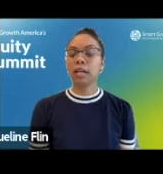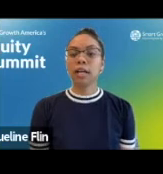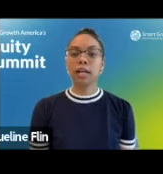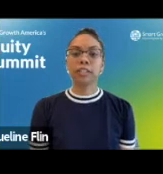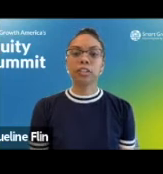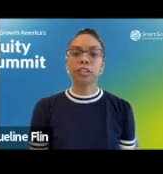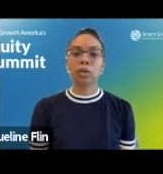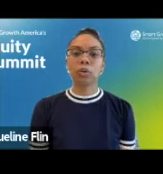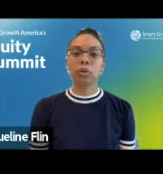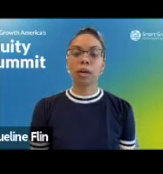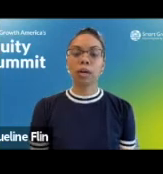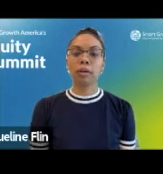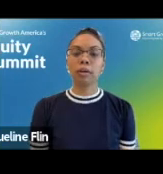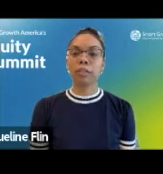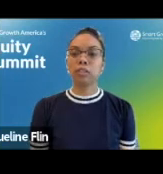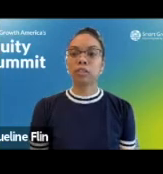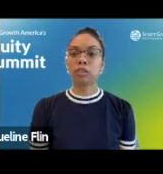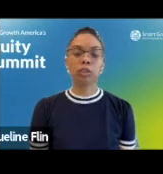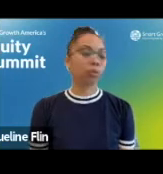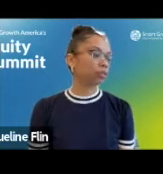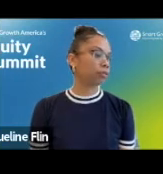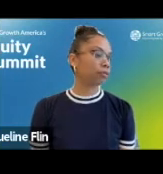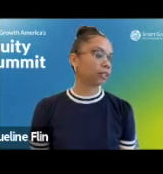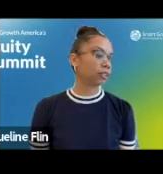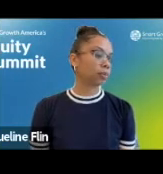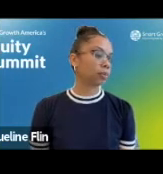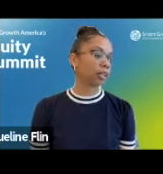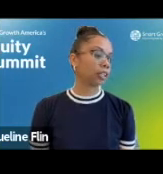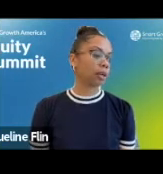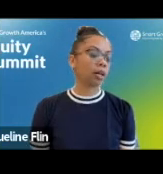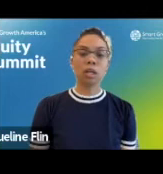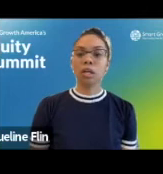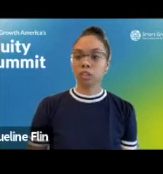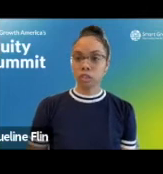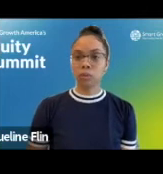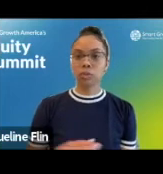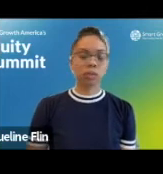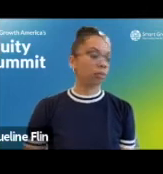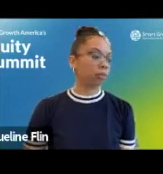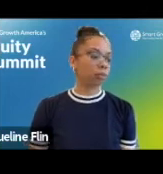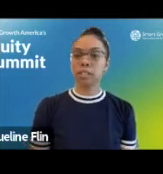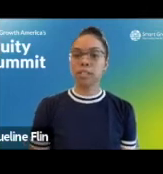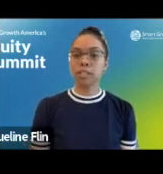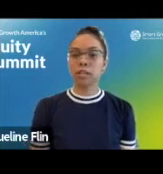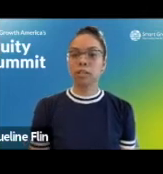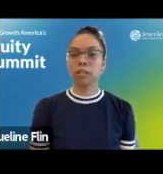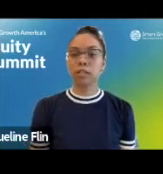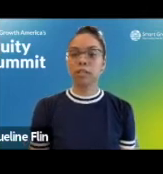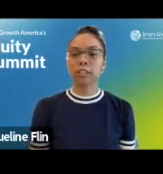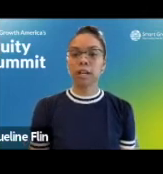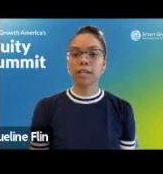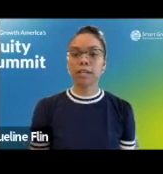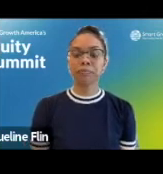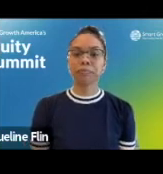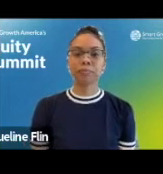exist. And so these are just two different phases of the project, but I'll just go into a little bit more detail.